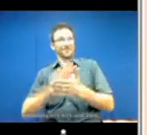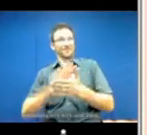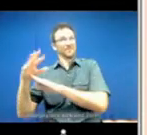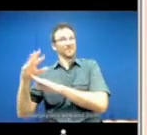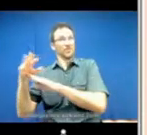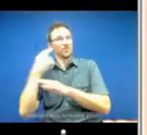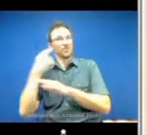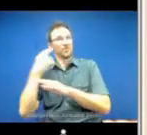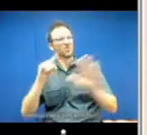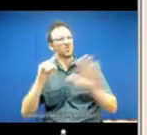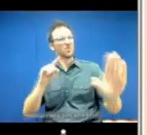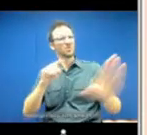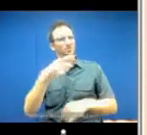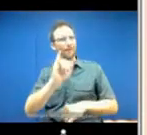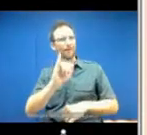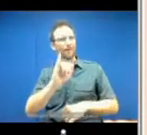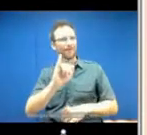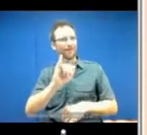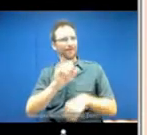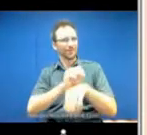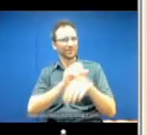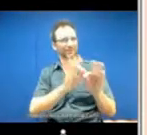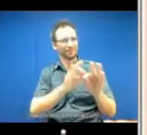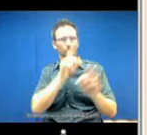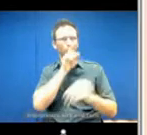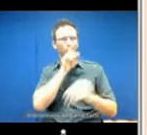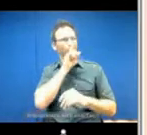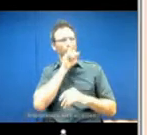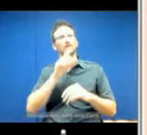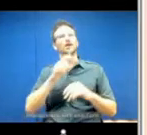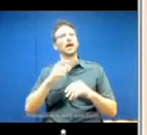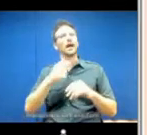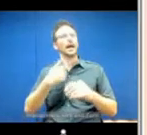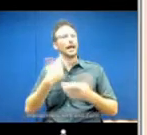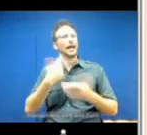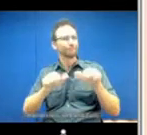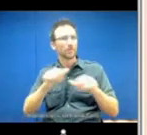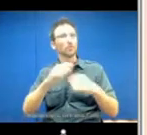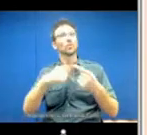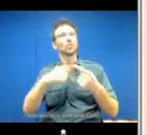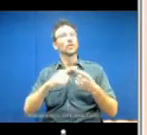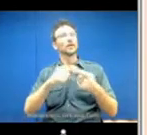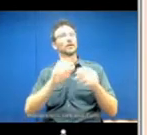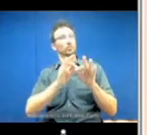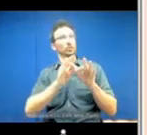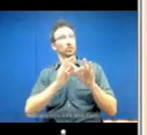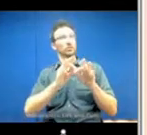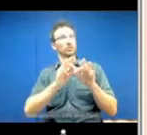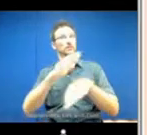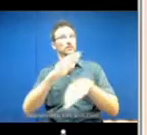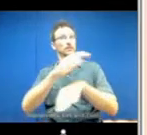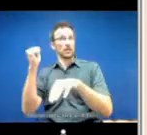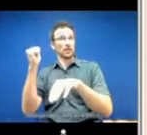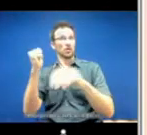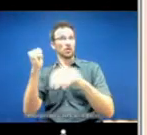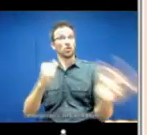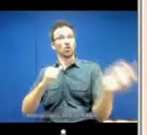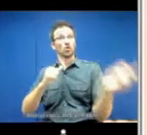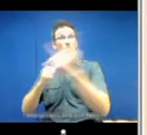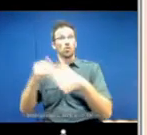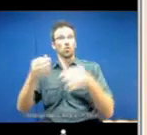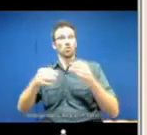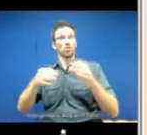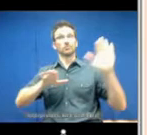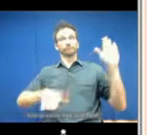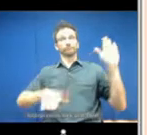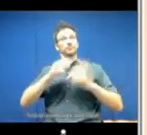sure. I do know that when interpreters are subpoenaed to testify about work, usually in a criminal context, and